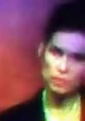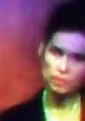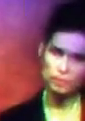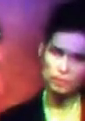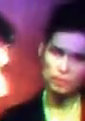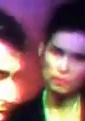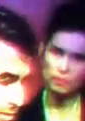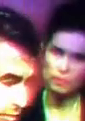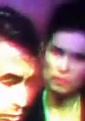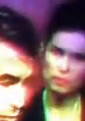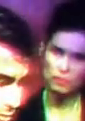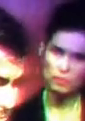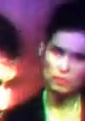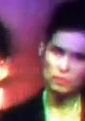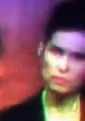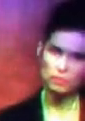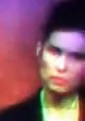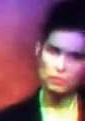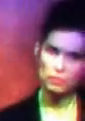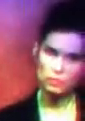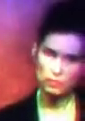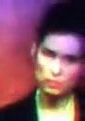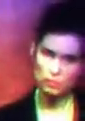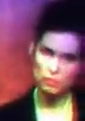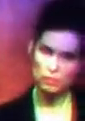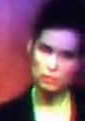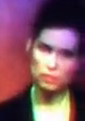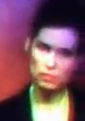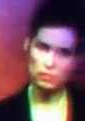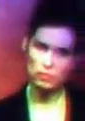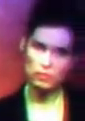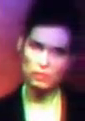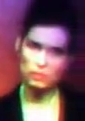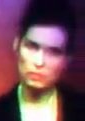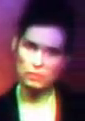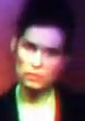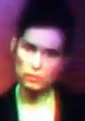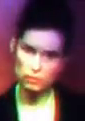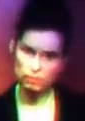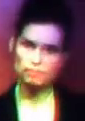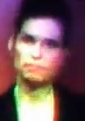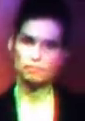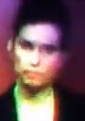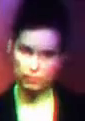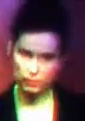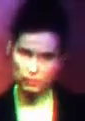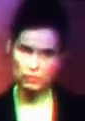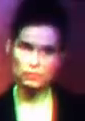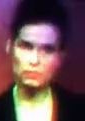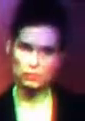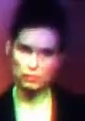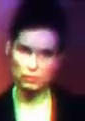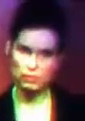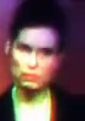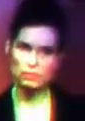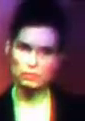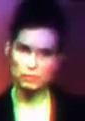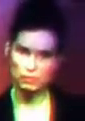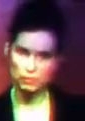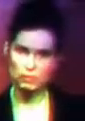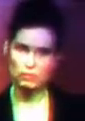man. These great Canadians committed acts of extraordinary bravery. On behalf of all members of Parliament, we salute you, we